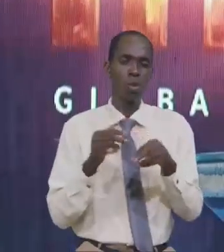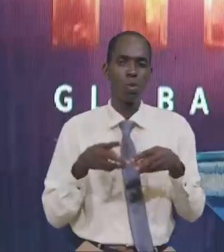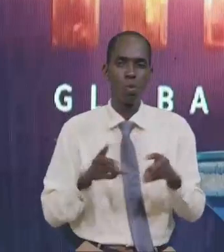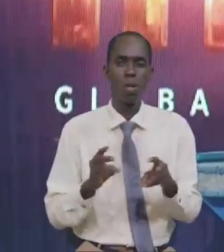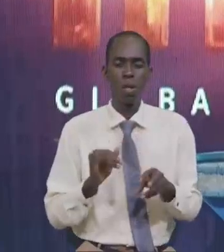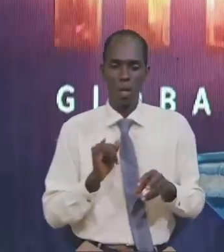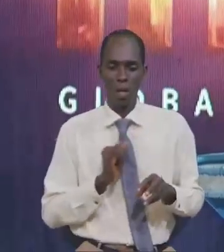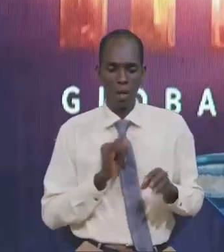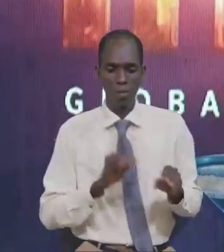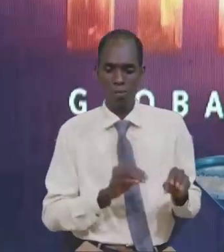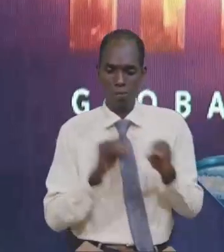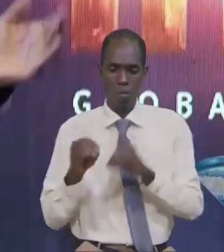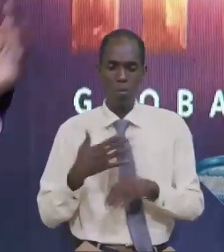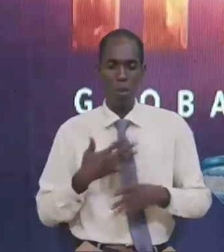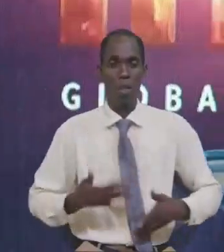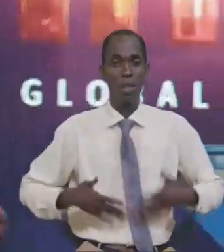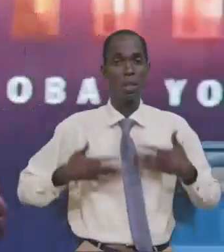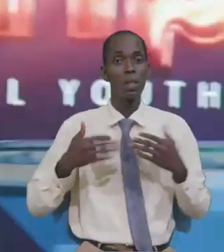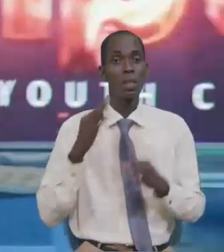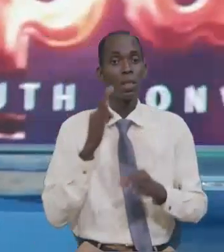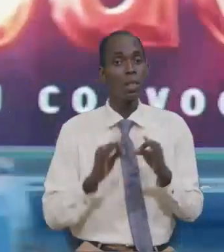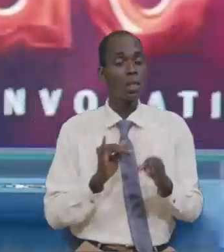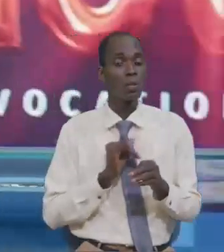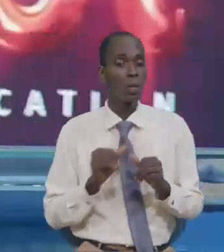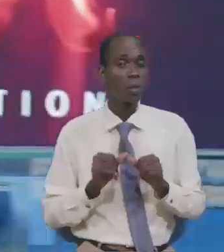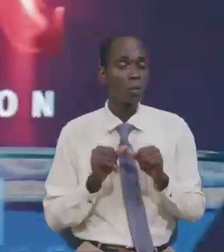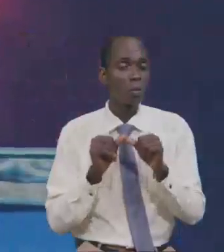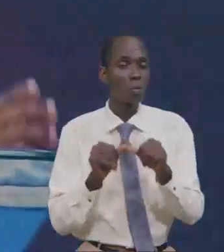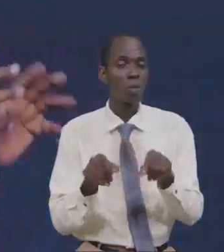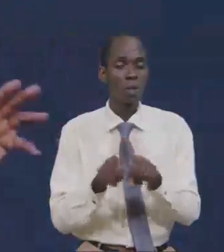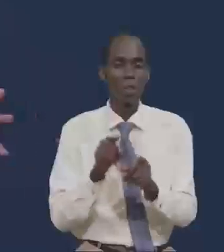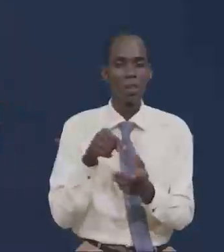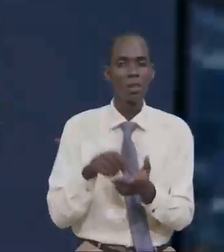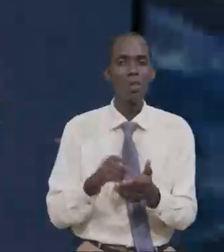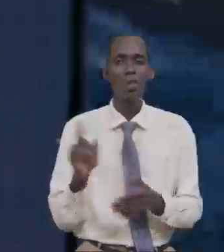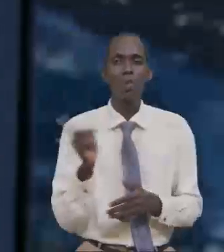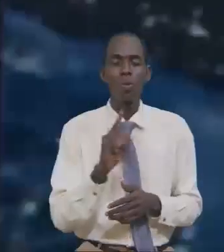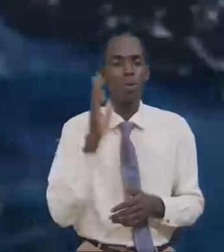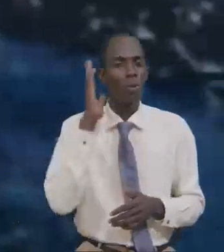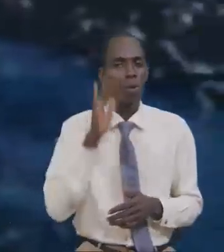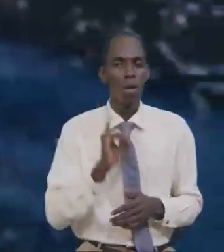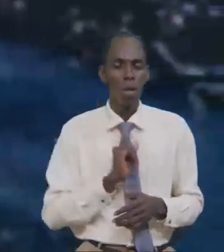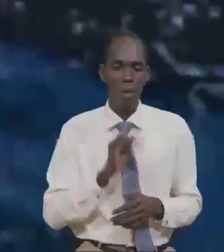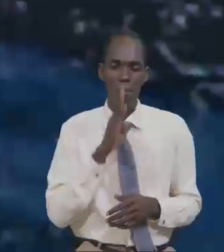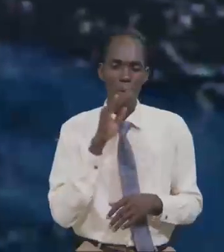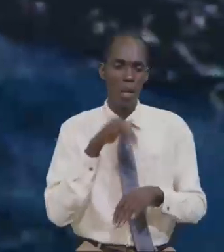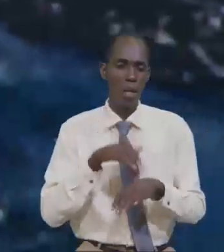the end of the day? Now, in the morning is the